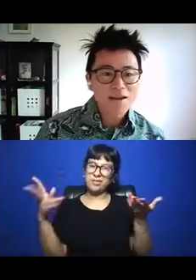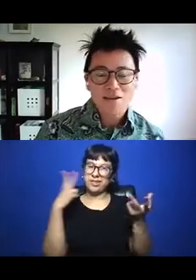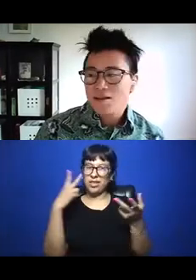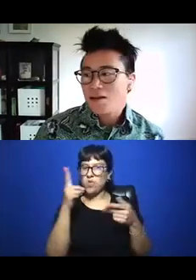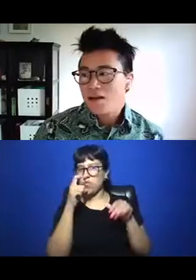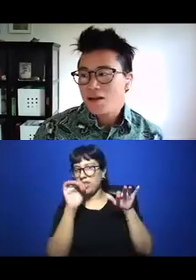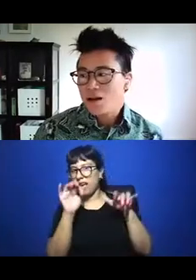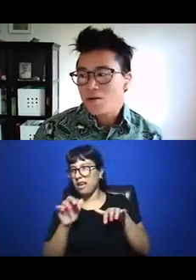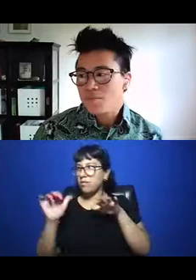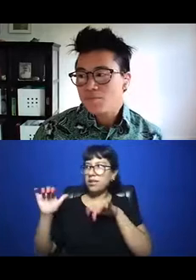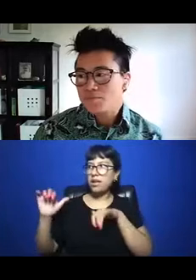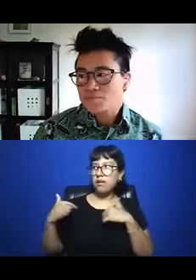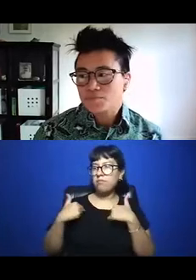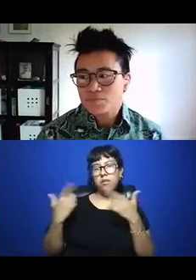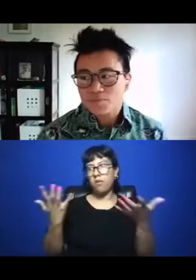typed what.